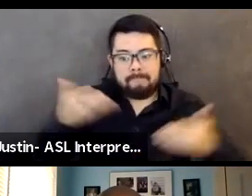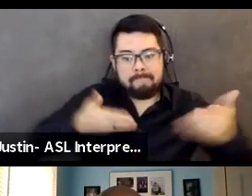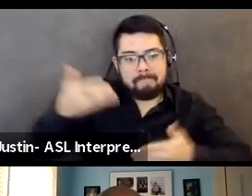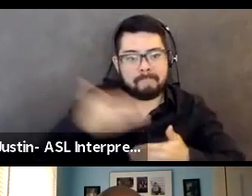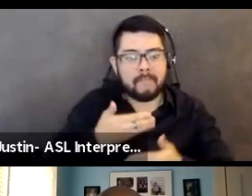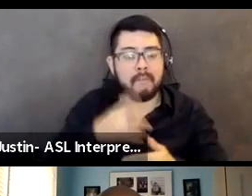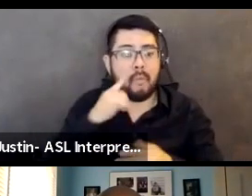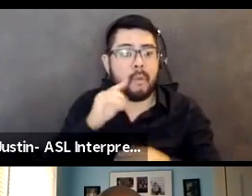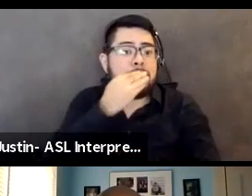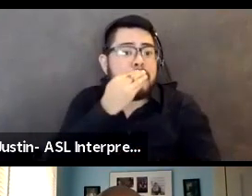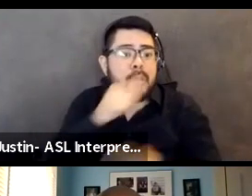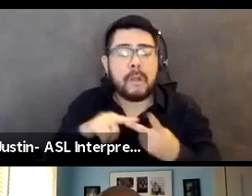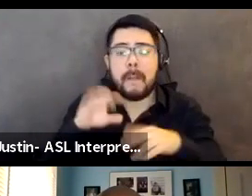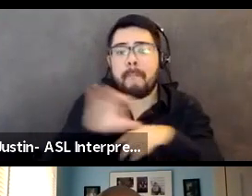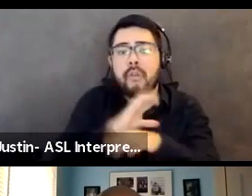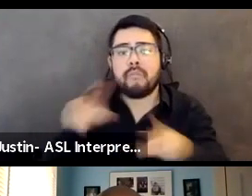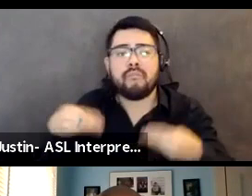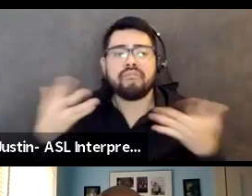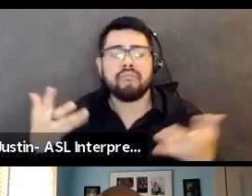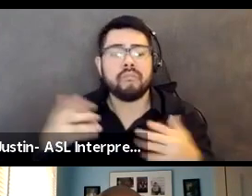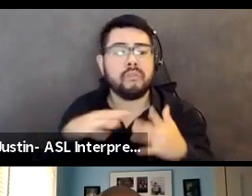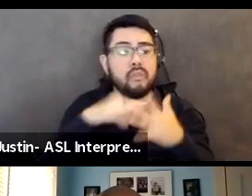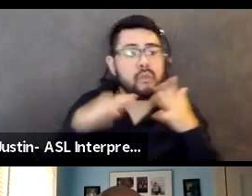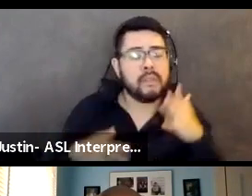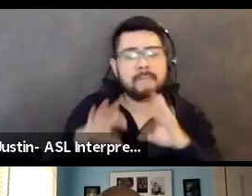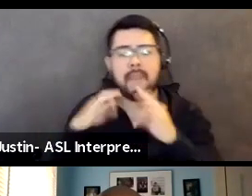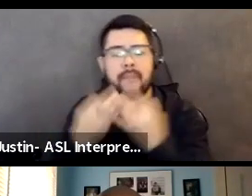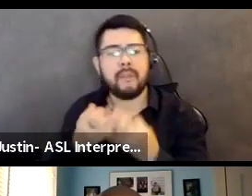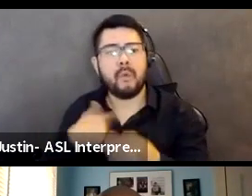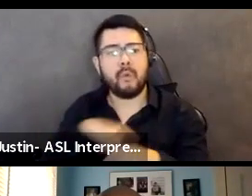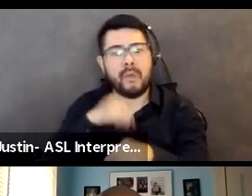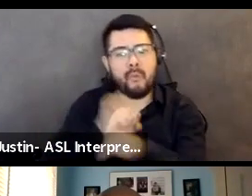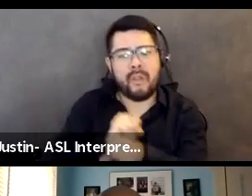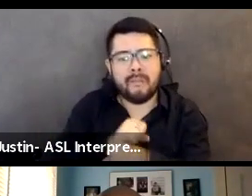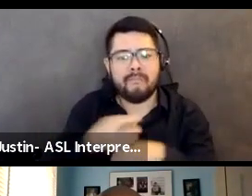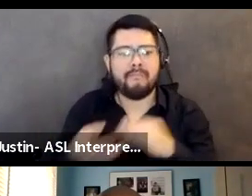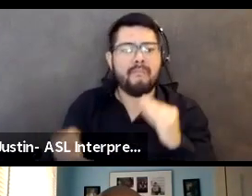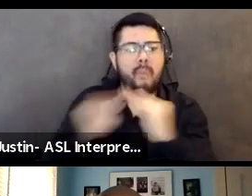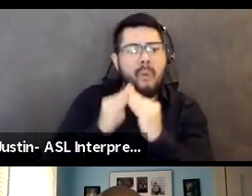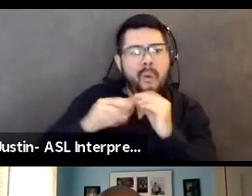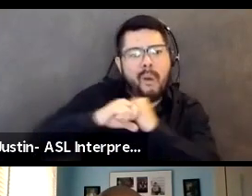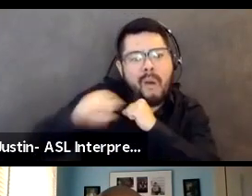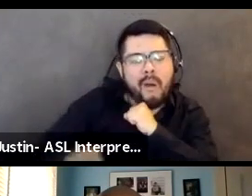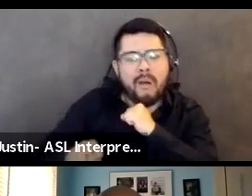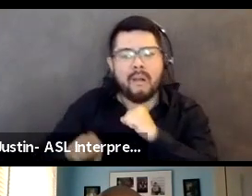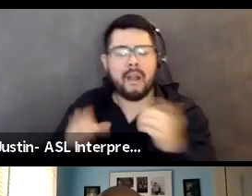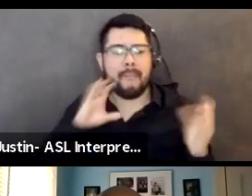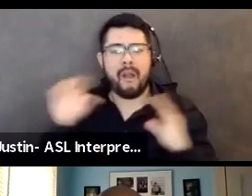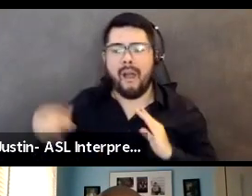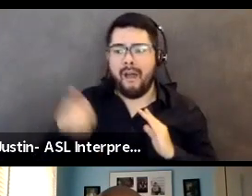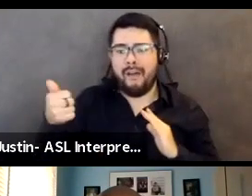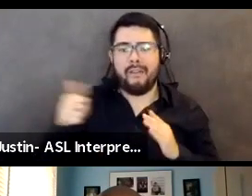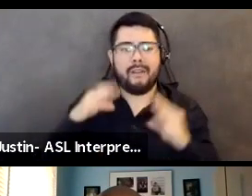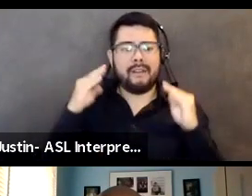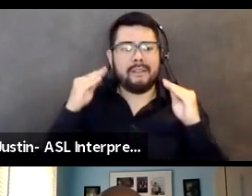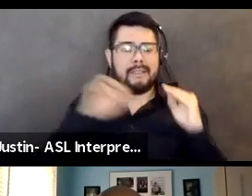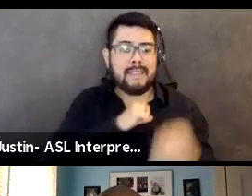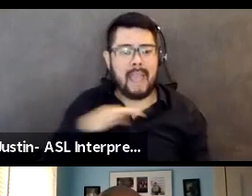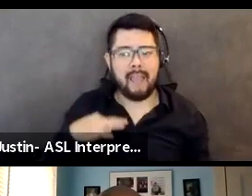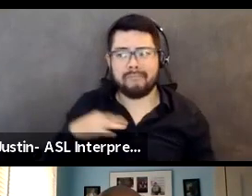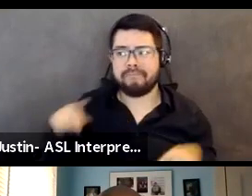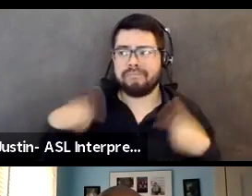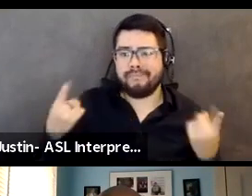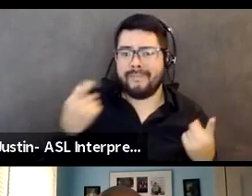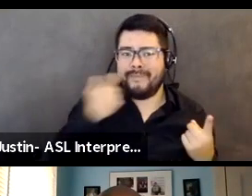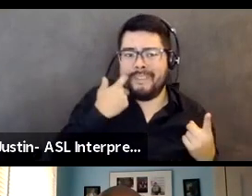get food and computers to students and families we worked longer hours than any other staff in the entire last quarter in the midst of all